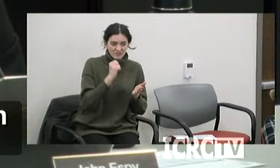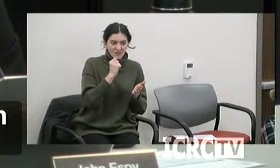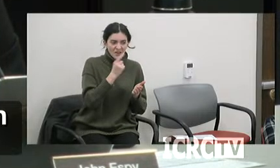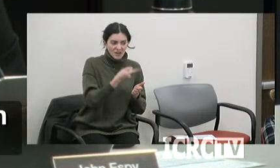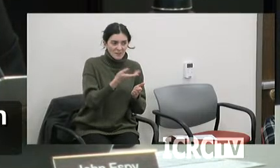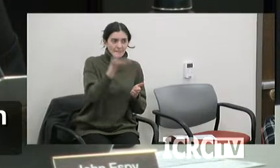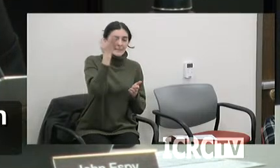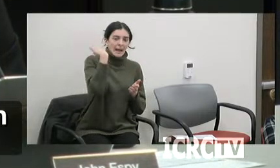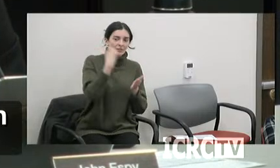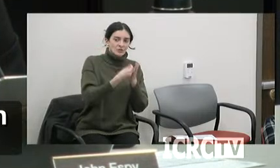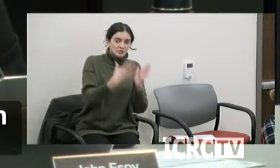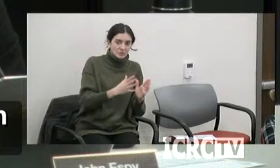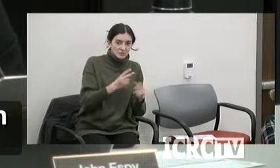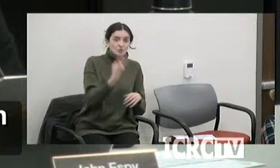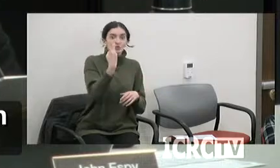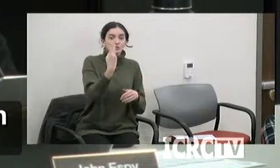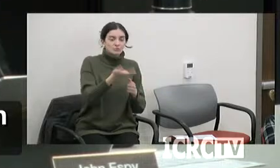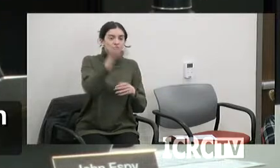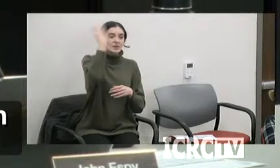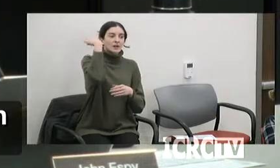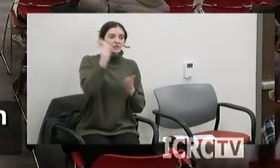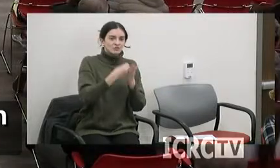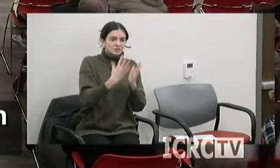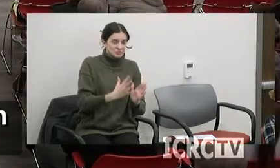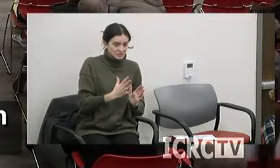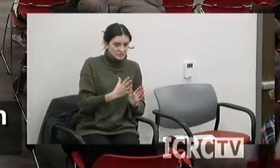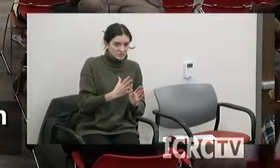So, All right, thank you. yeah.